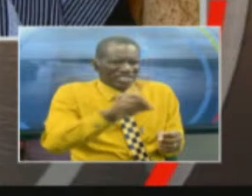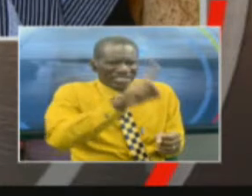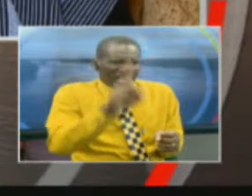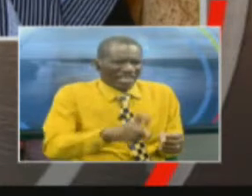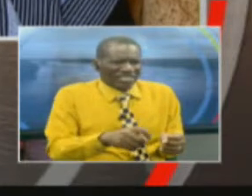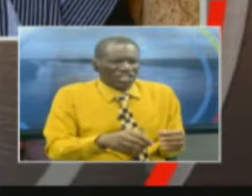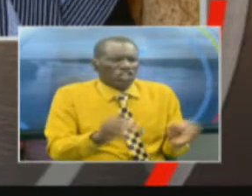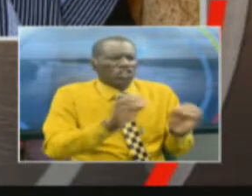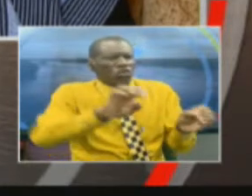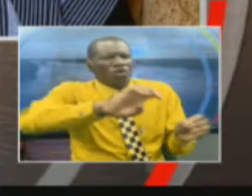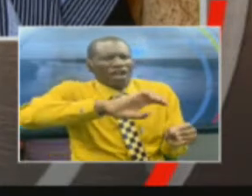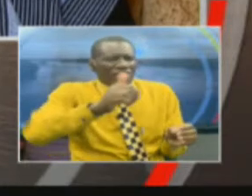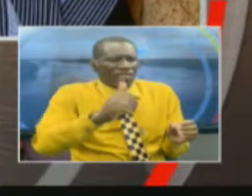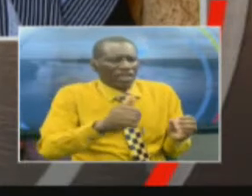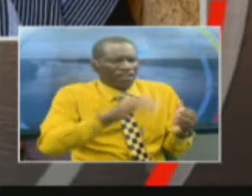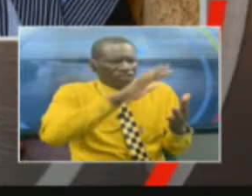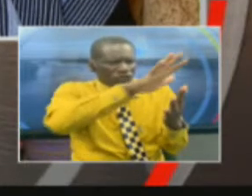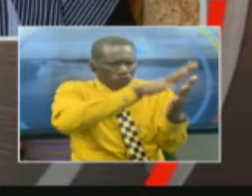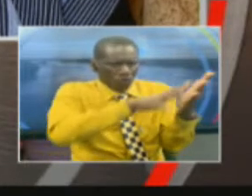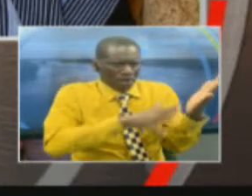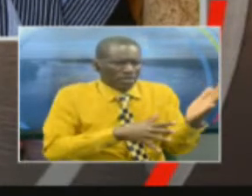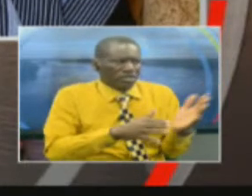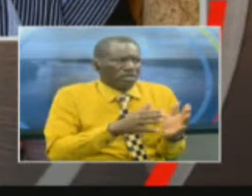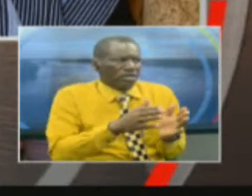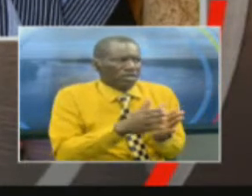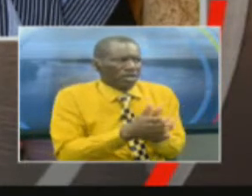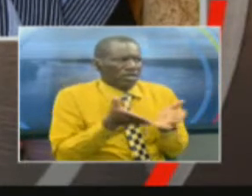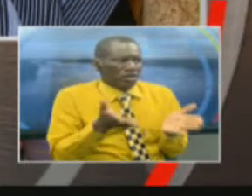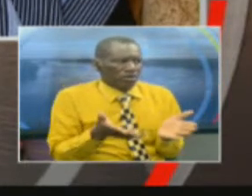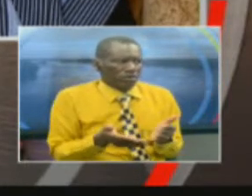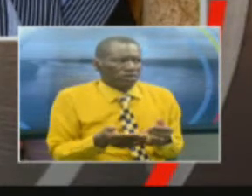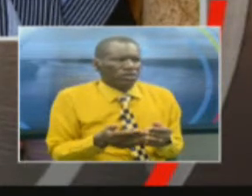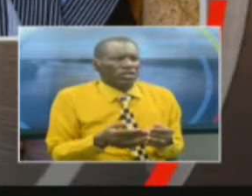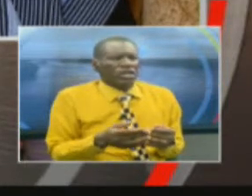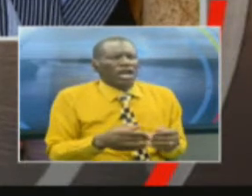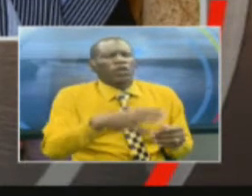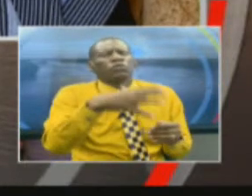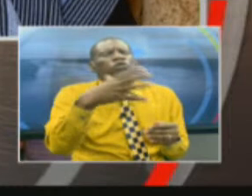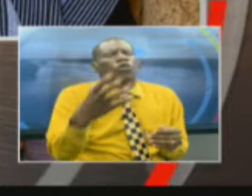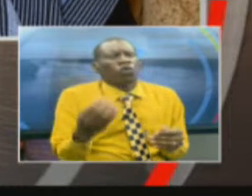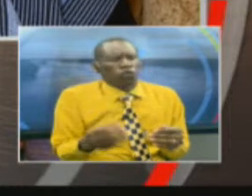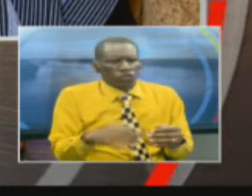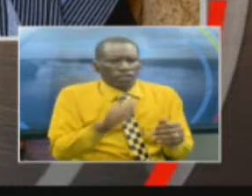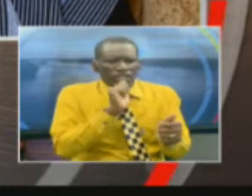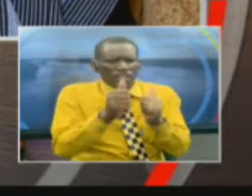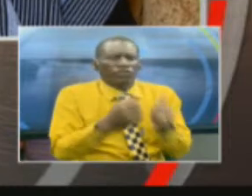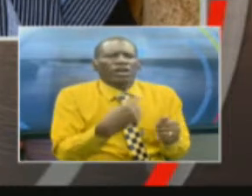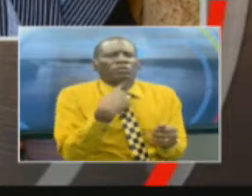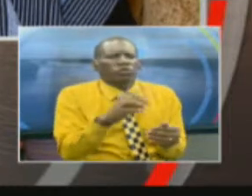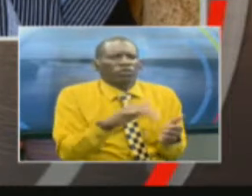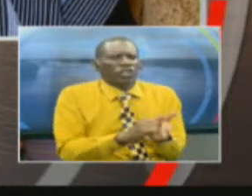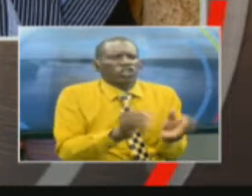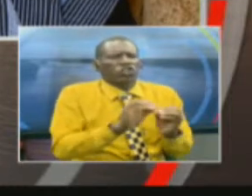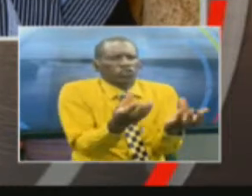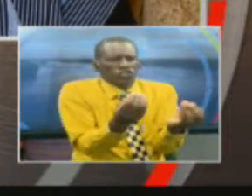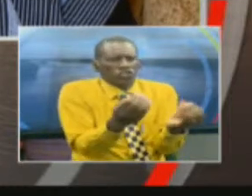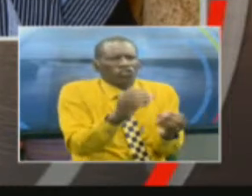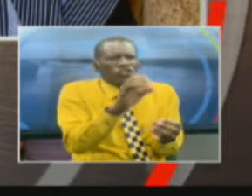no alternative format. I'll show up and I'll be told there is no